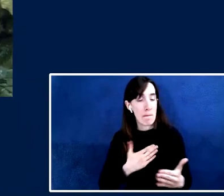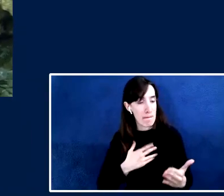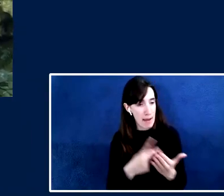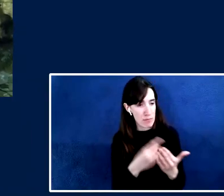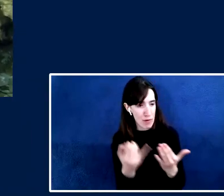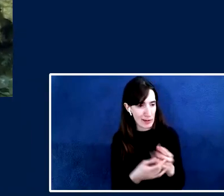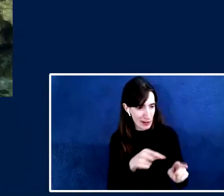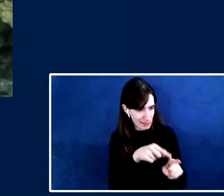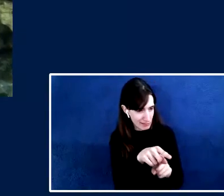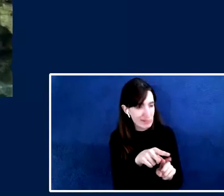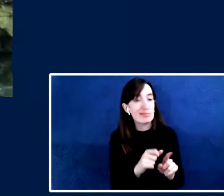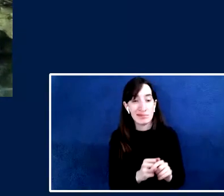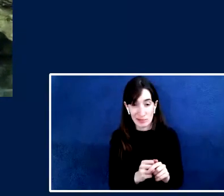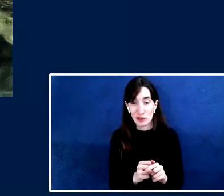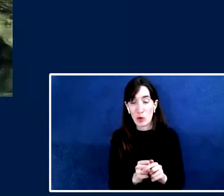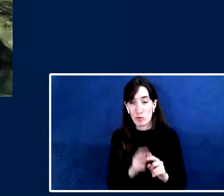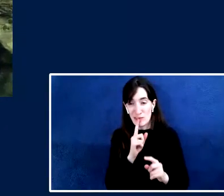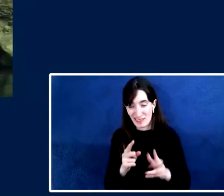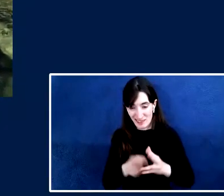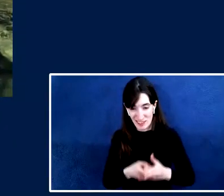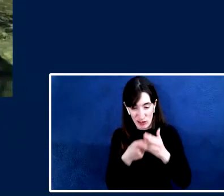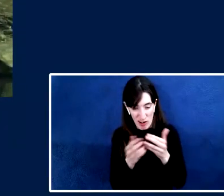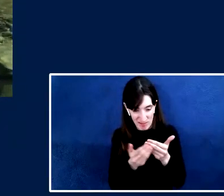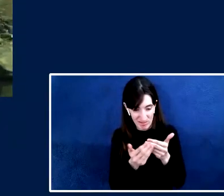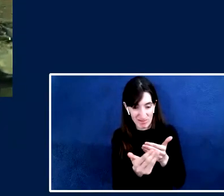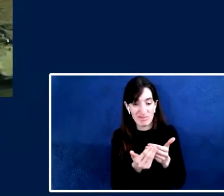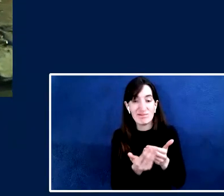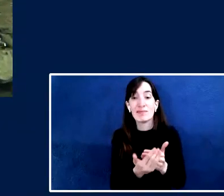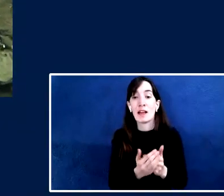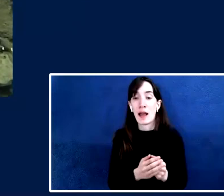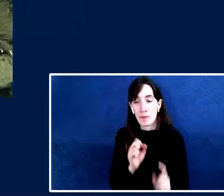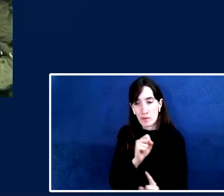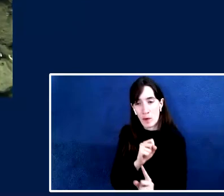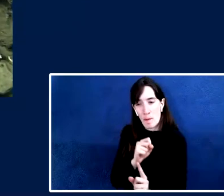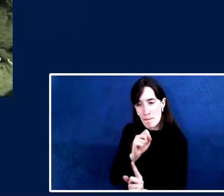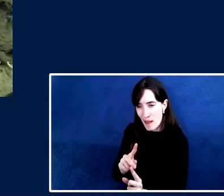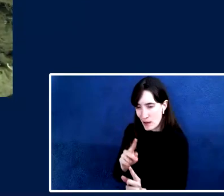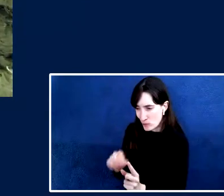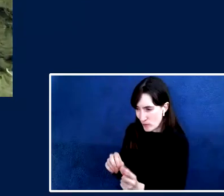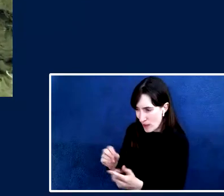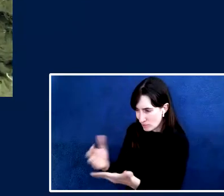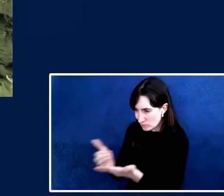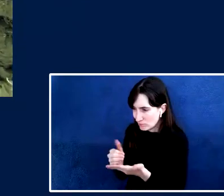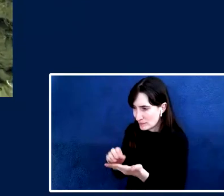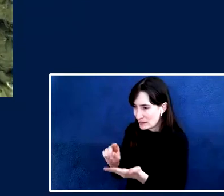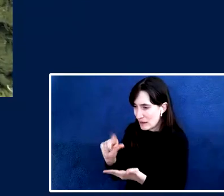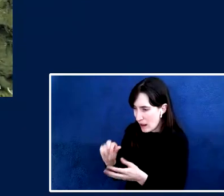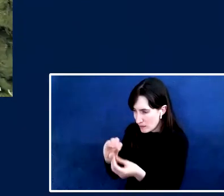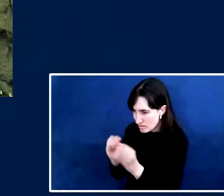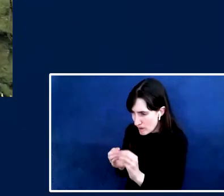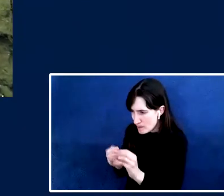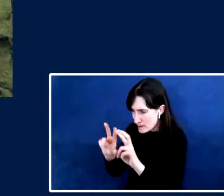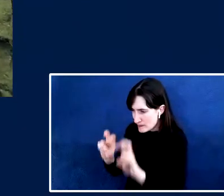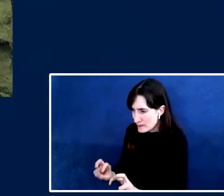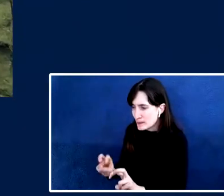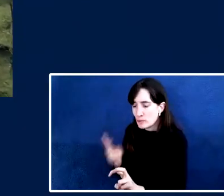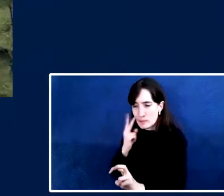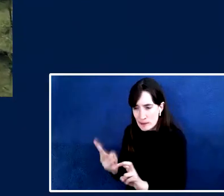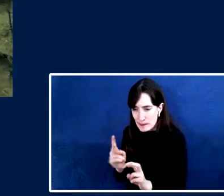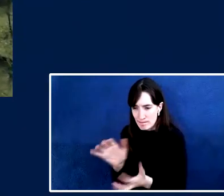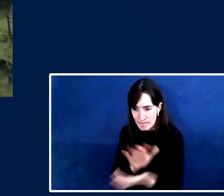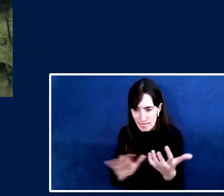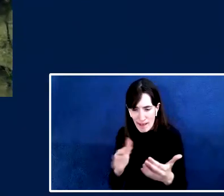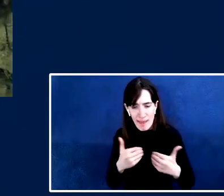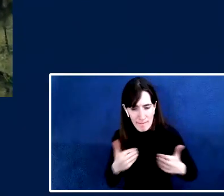early on in it, I'm going to be turning back to that data to find out if there was any features to sort out kind of any physical mixing that I